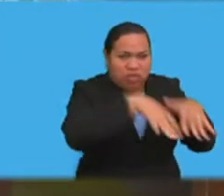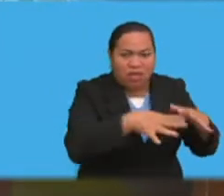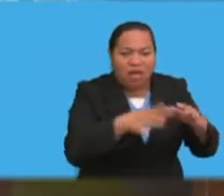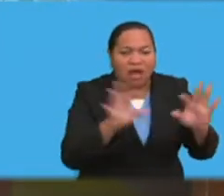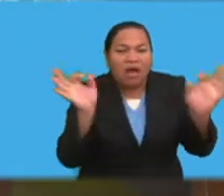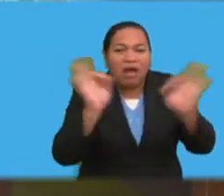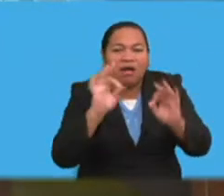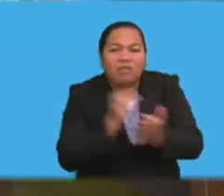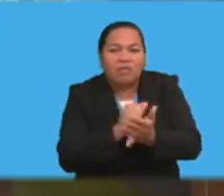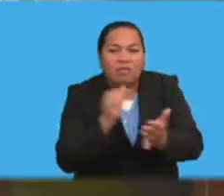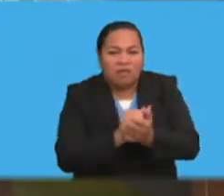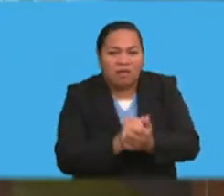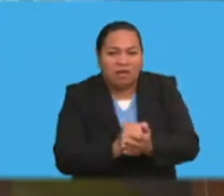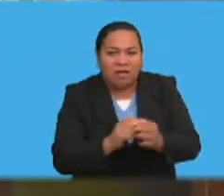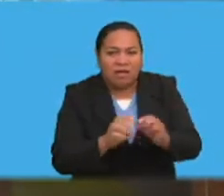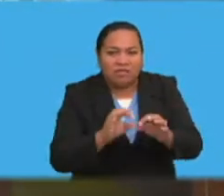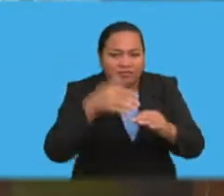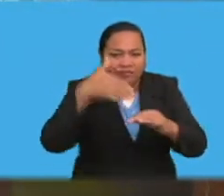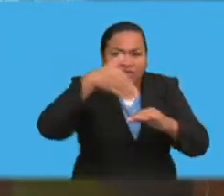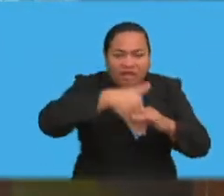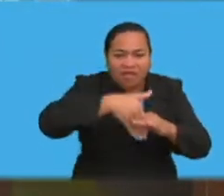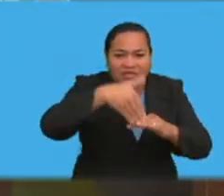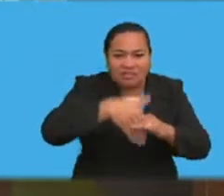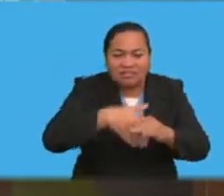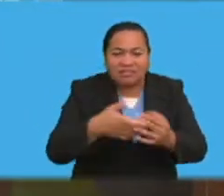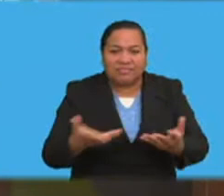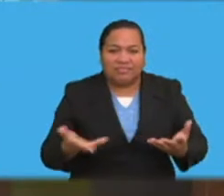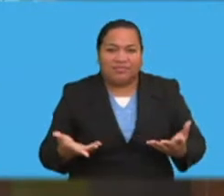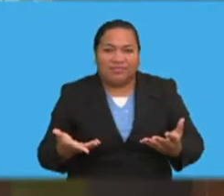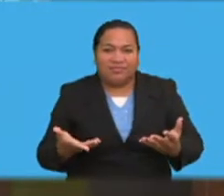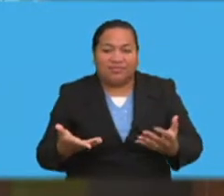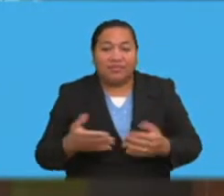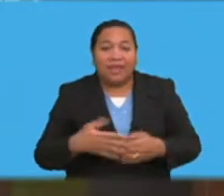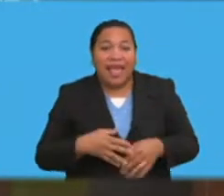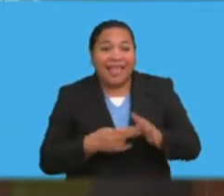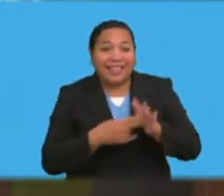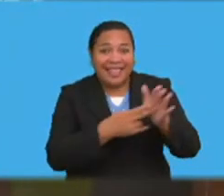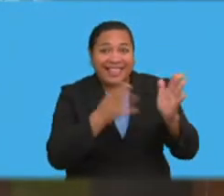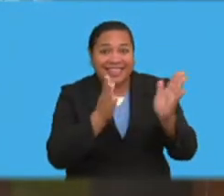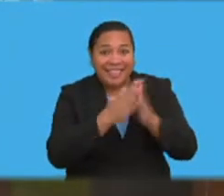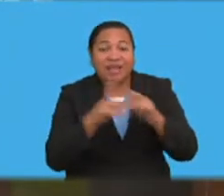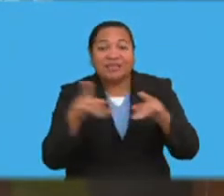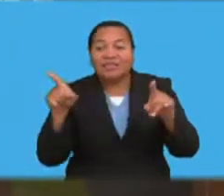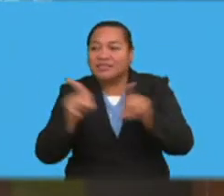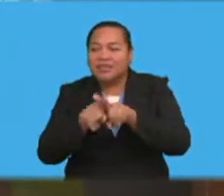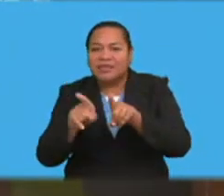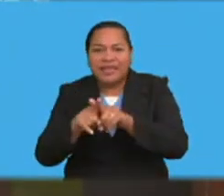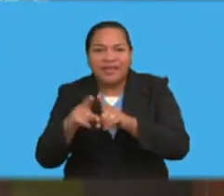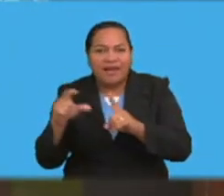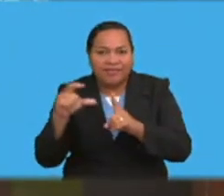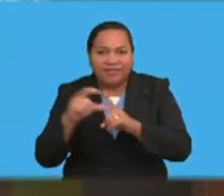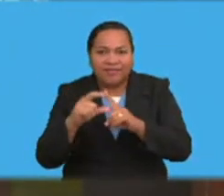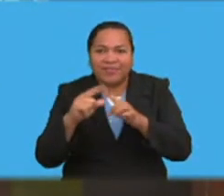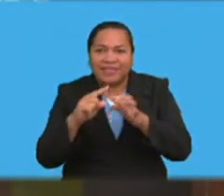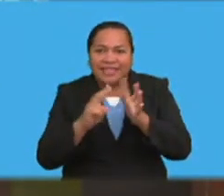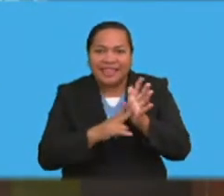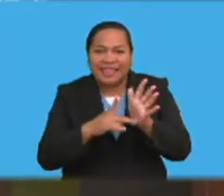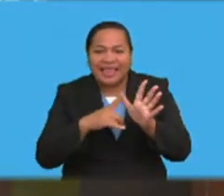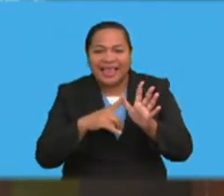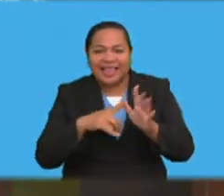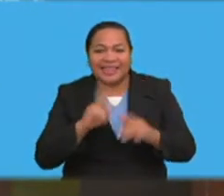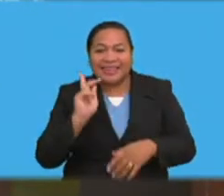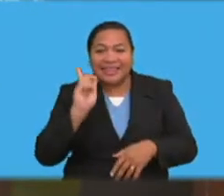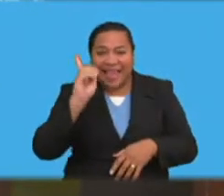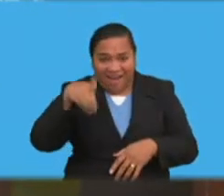of water into the waterways. Madam Speaker, Nadi town, together with Dendro and the Nadi International Airport, is situated